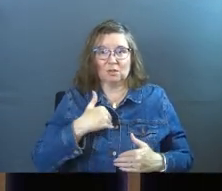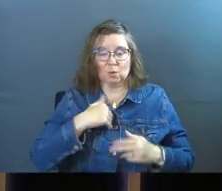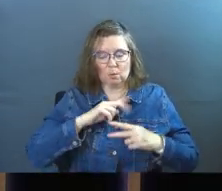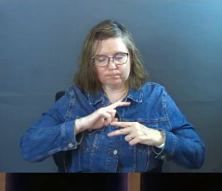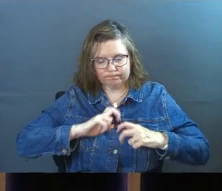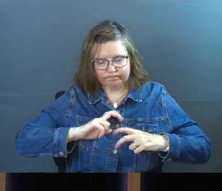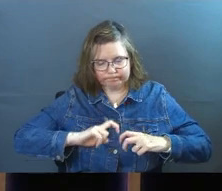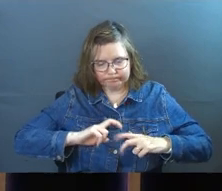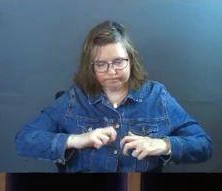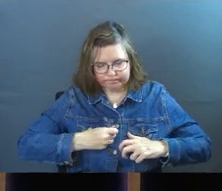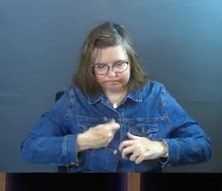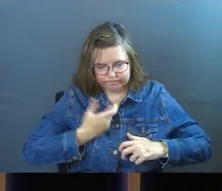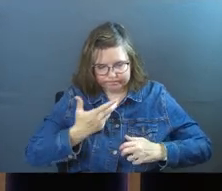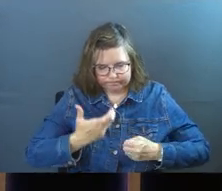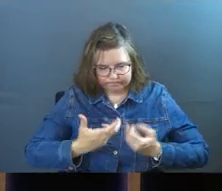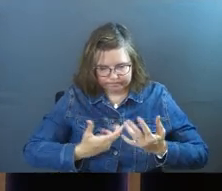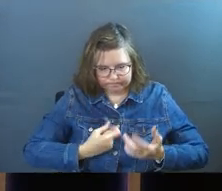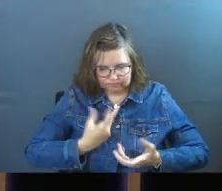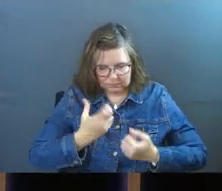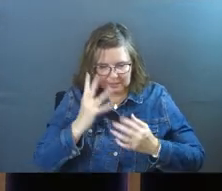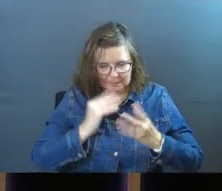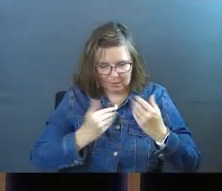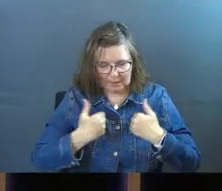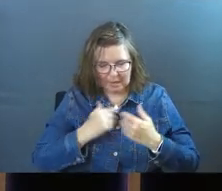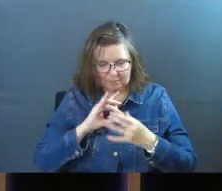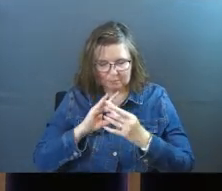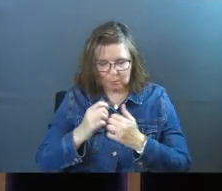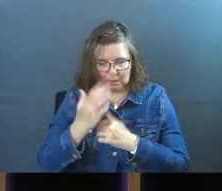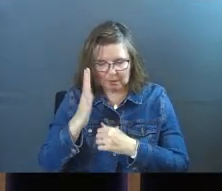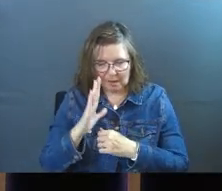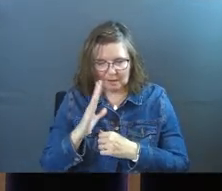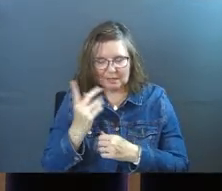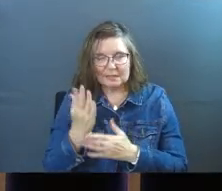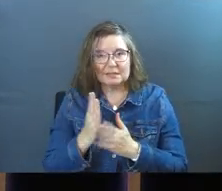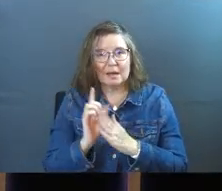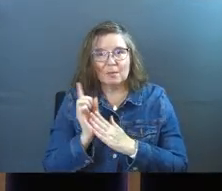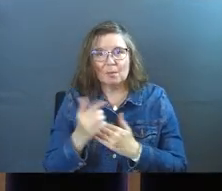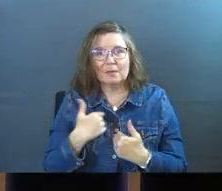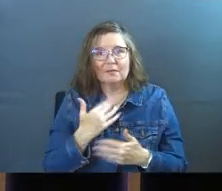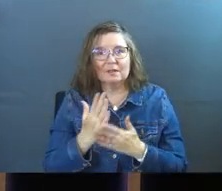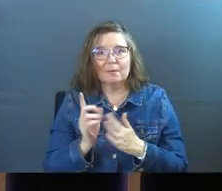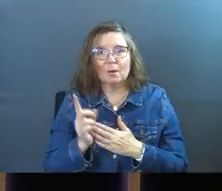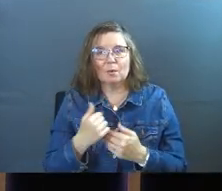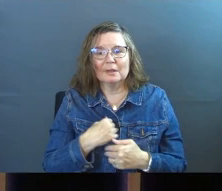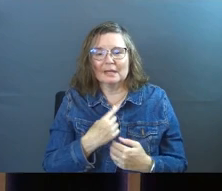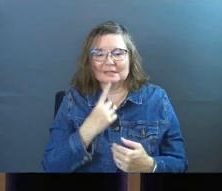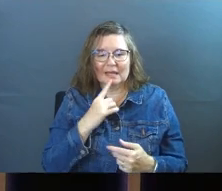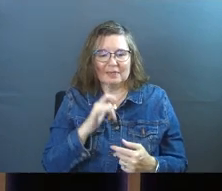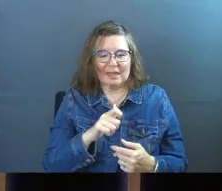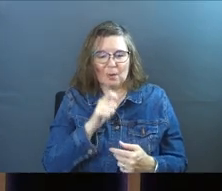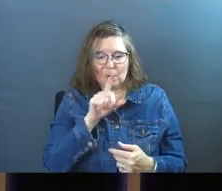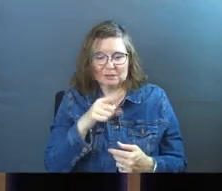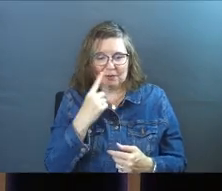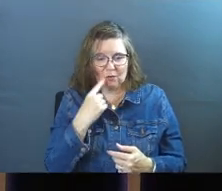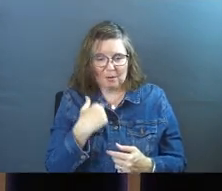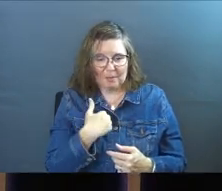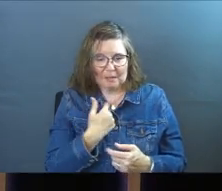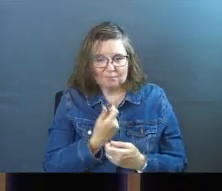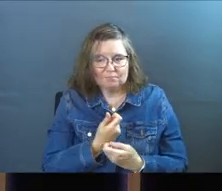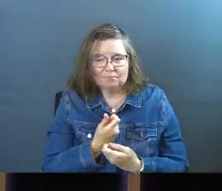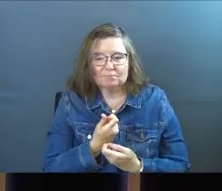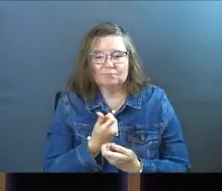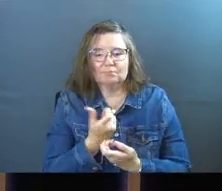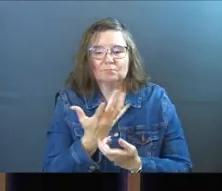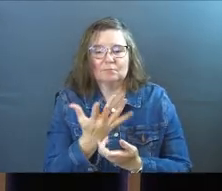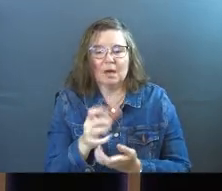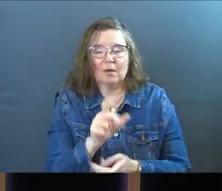souls, the experiences they have with God. And at some moment, they have some moment where they say, that wasn't just for me, that's